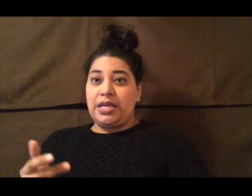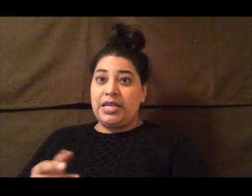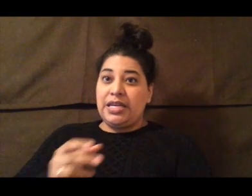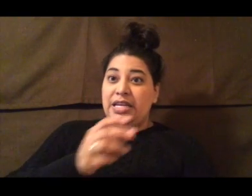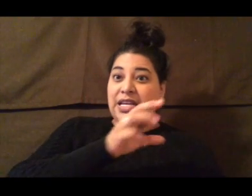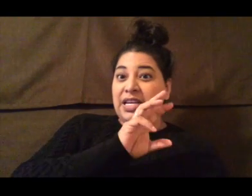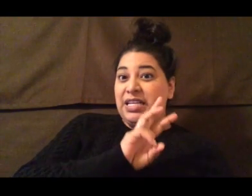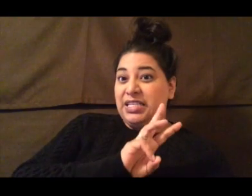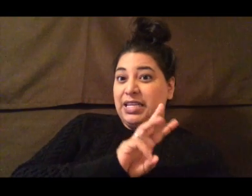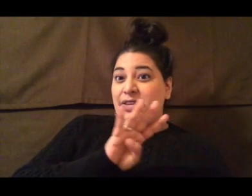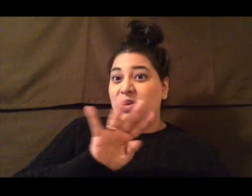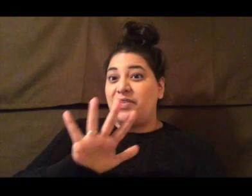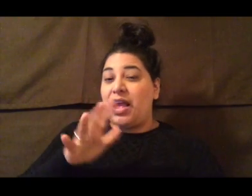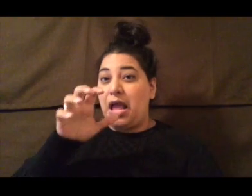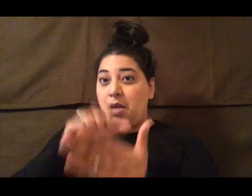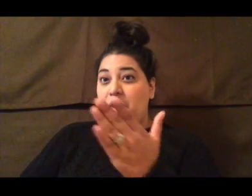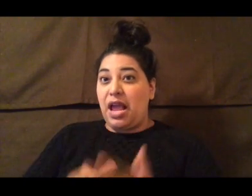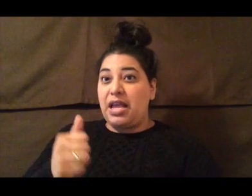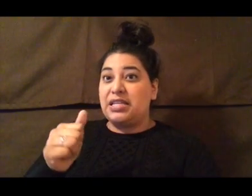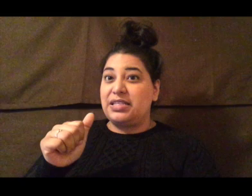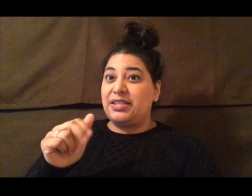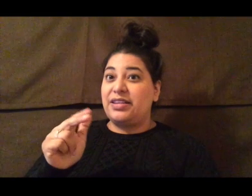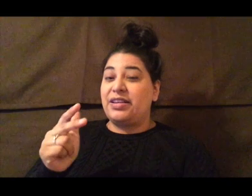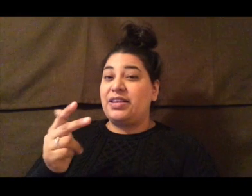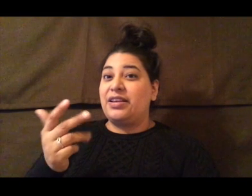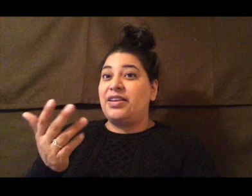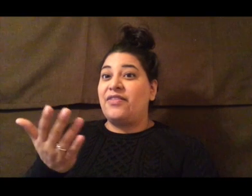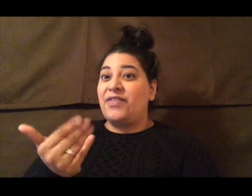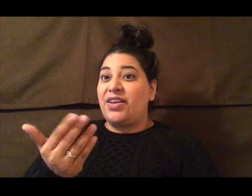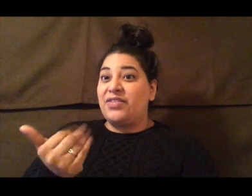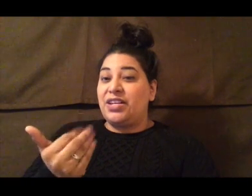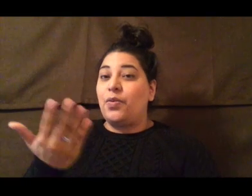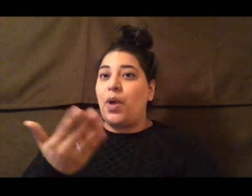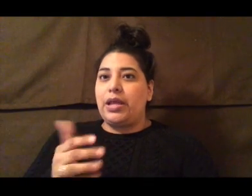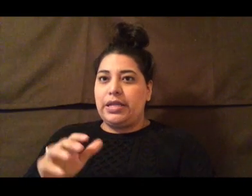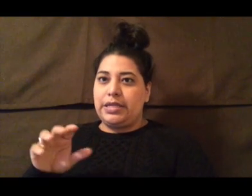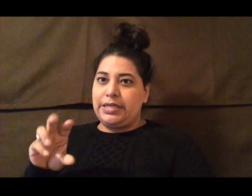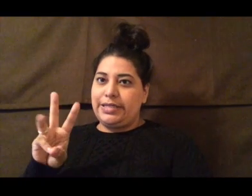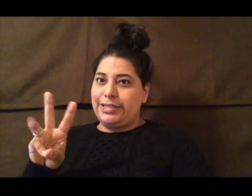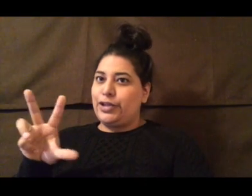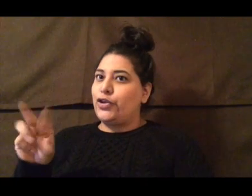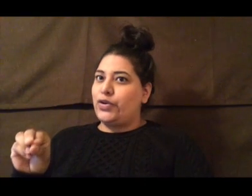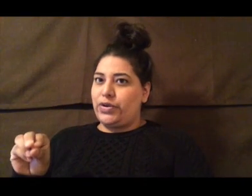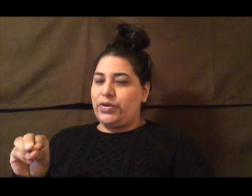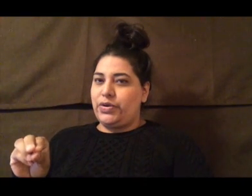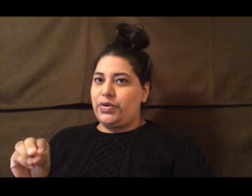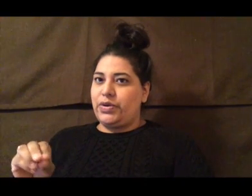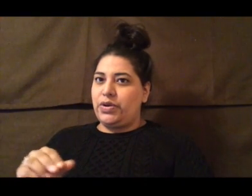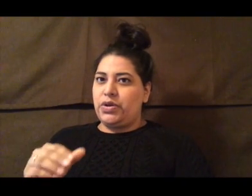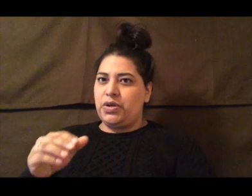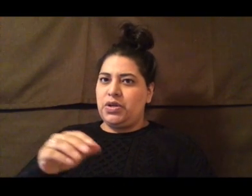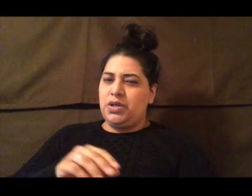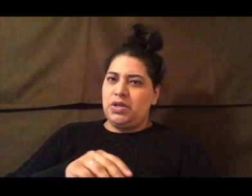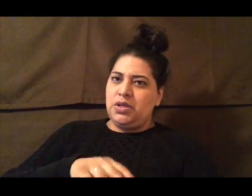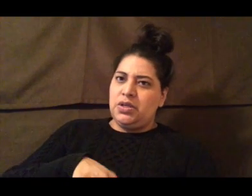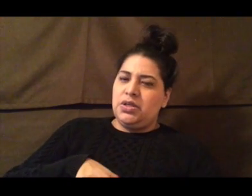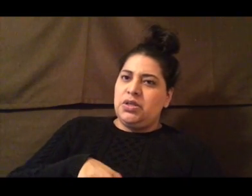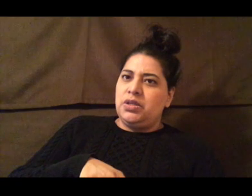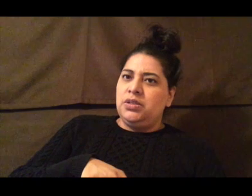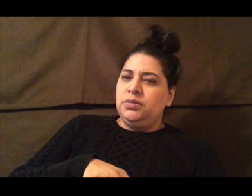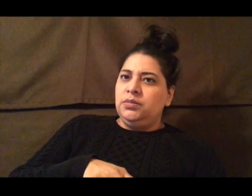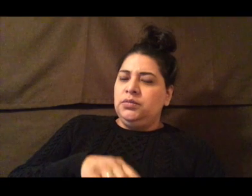Now, 6:45 minus 15 is 6:30. And I know that just because of what I know about clocks. I know that